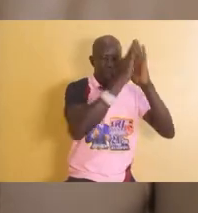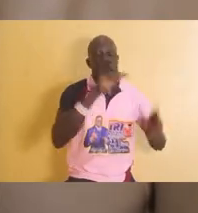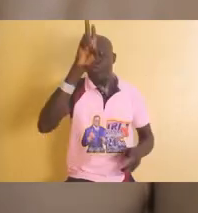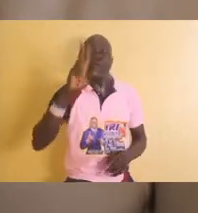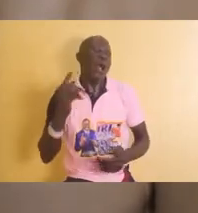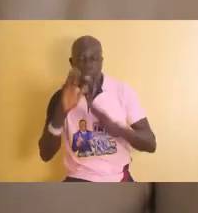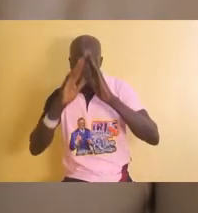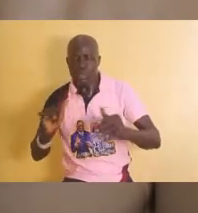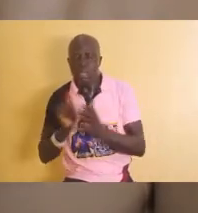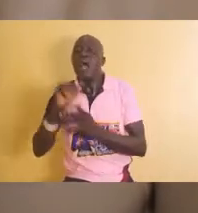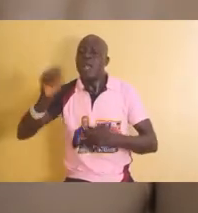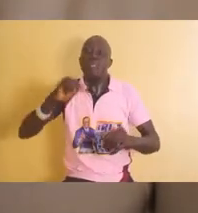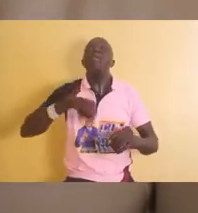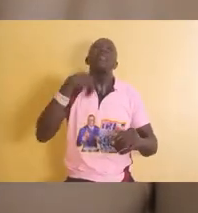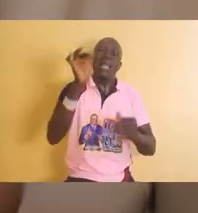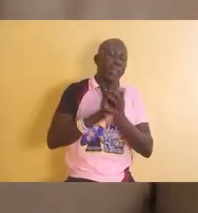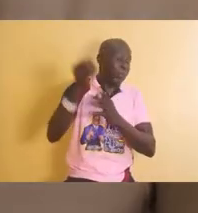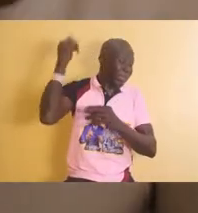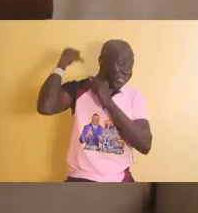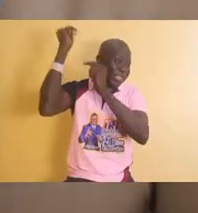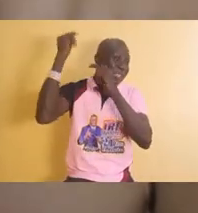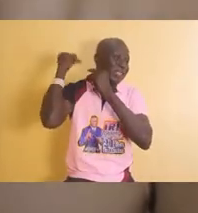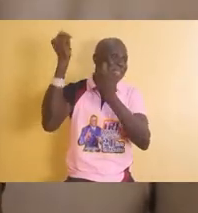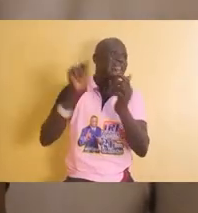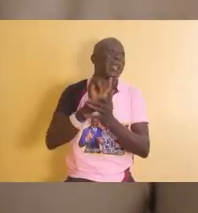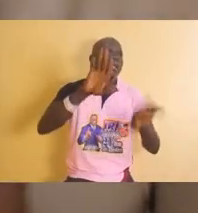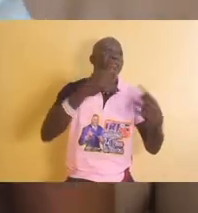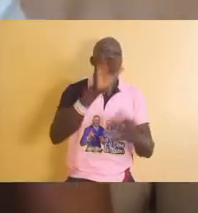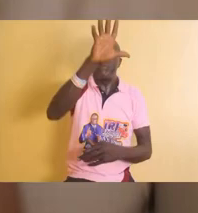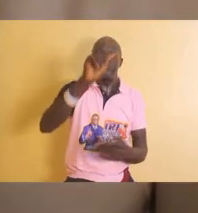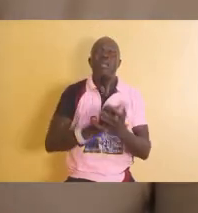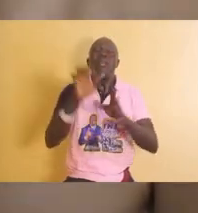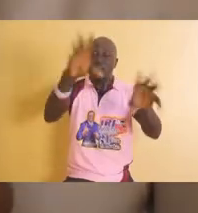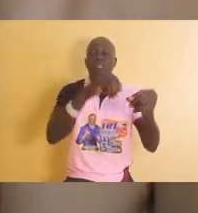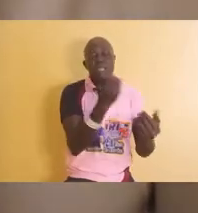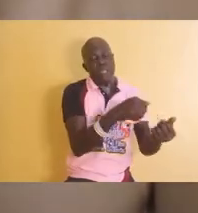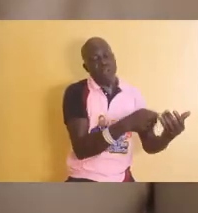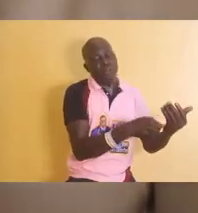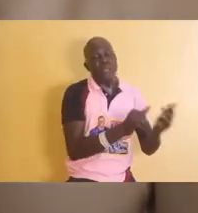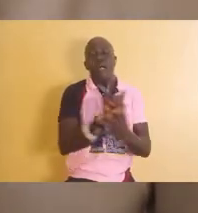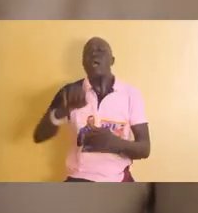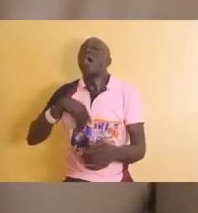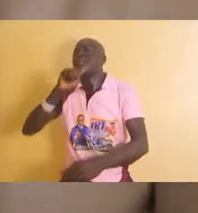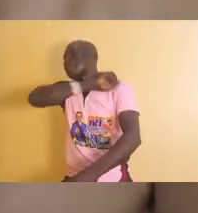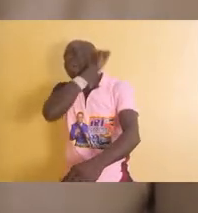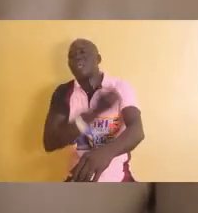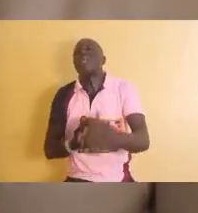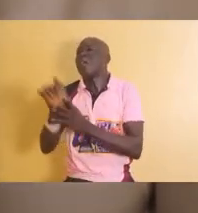come. Only a shop me just buy. That will fool you once today. That on call in the key. I said,